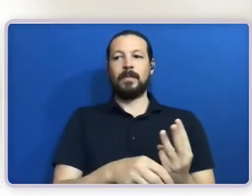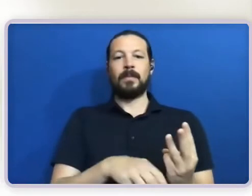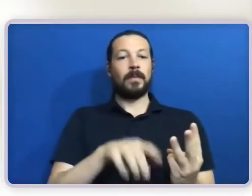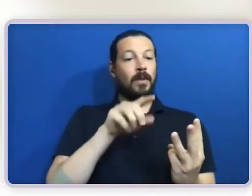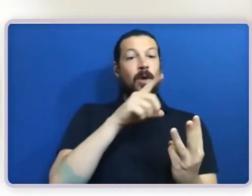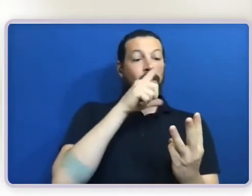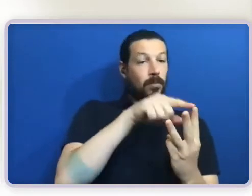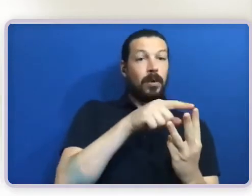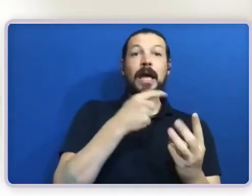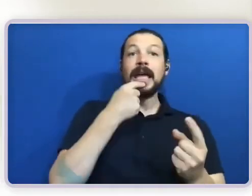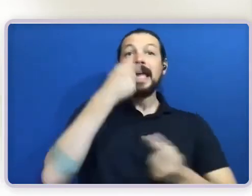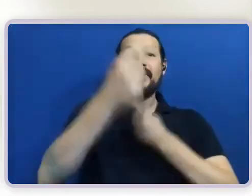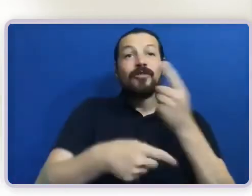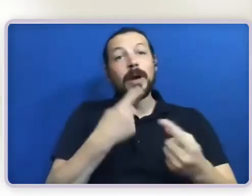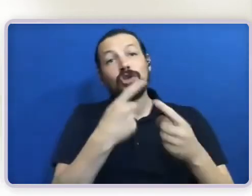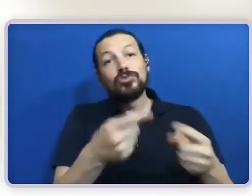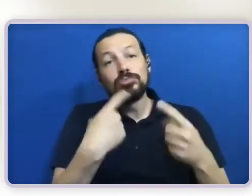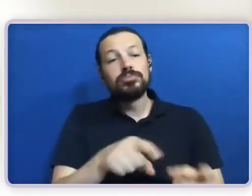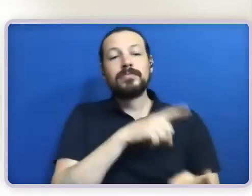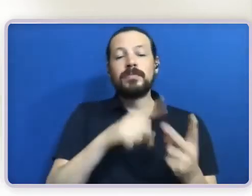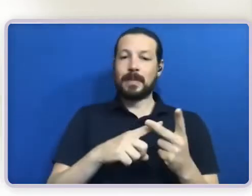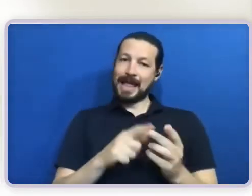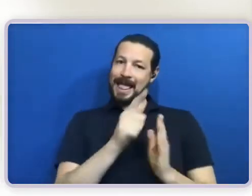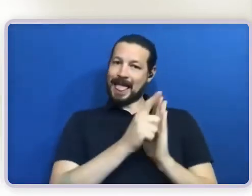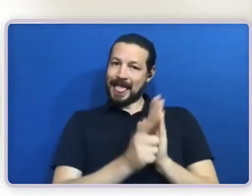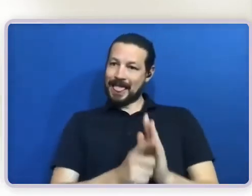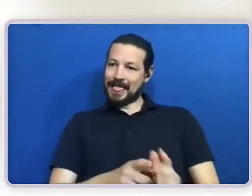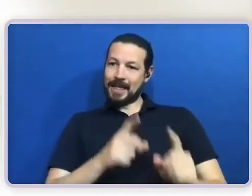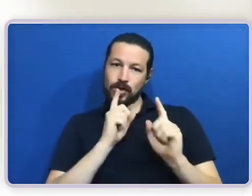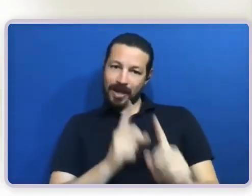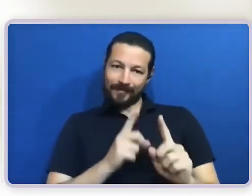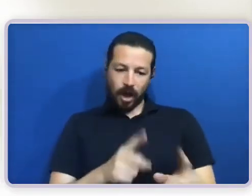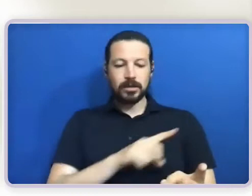information, legal advice, and referrals.